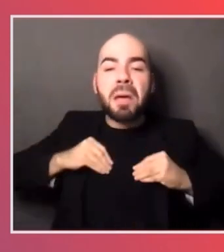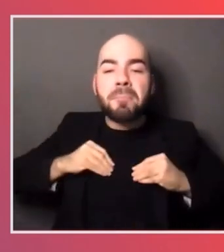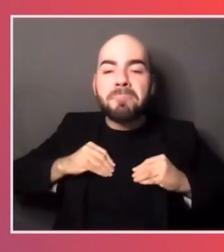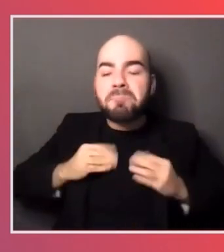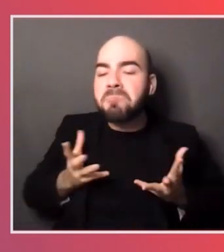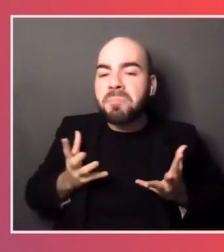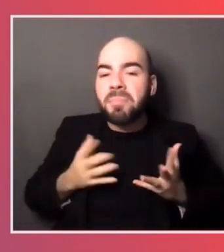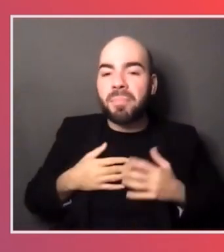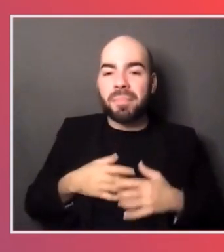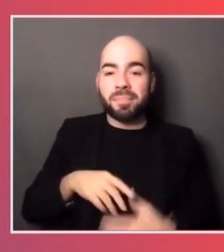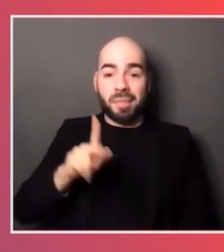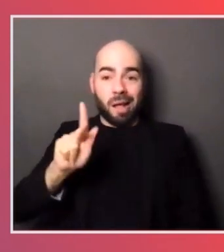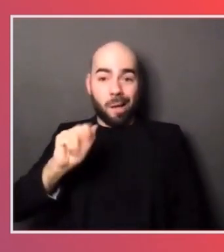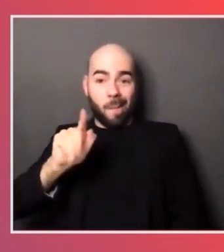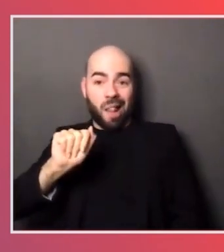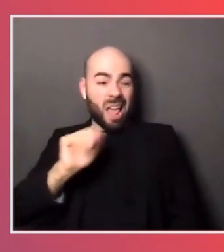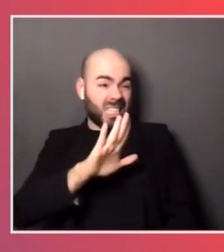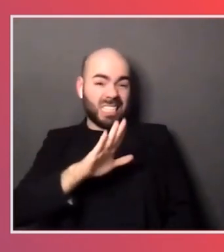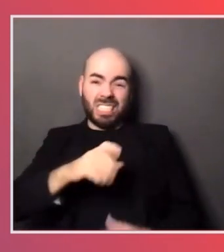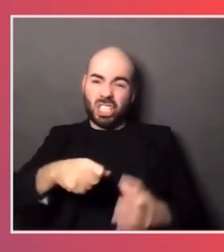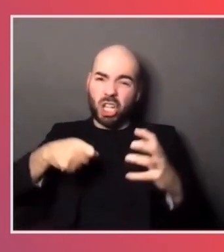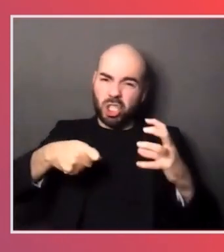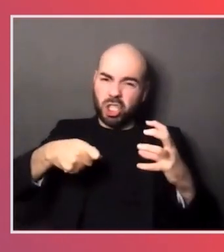exactly. Yeah.